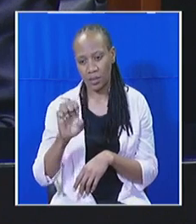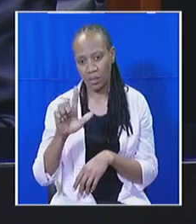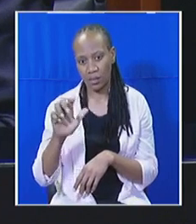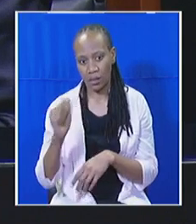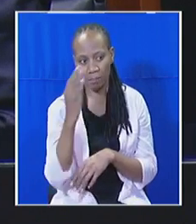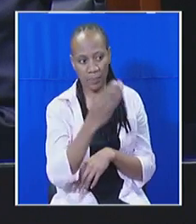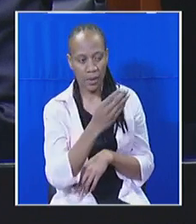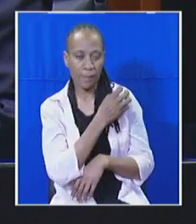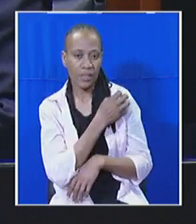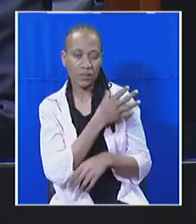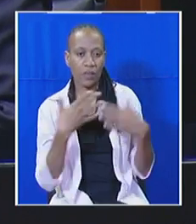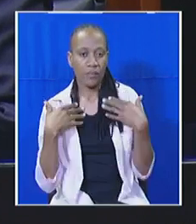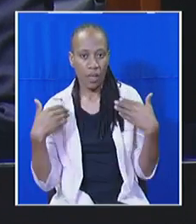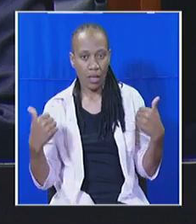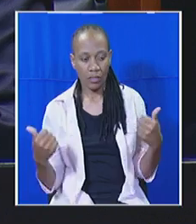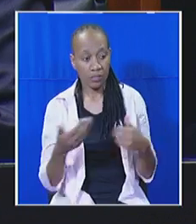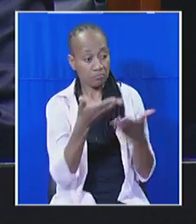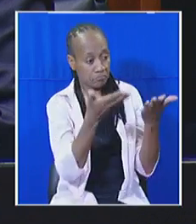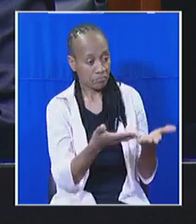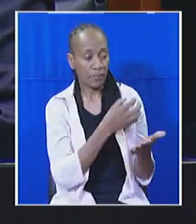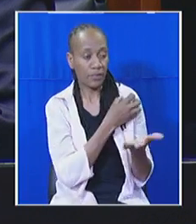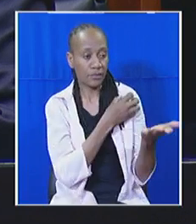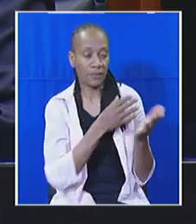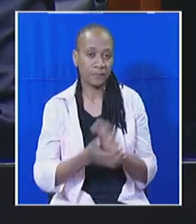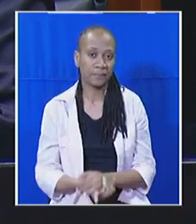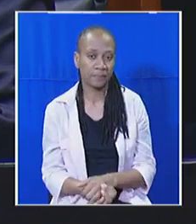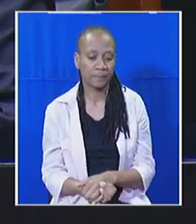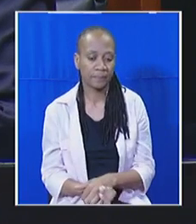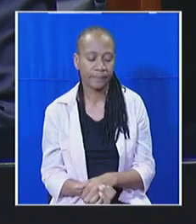Health. Honorable Minister.